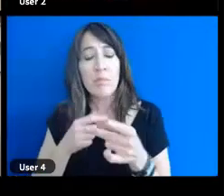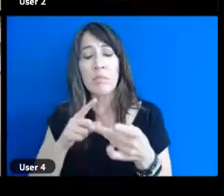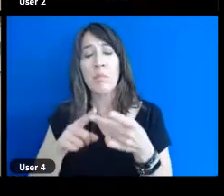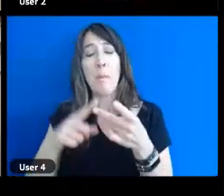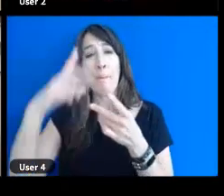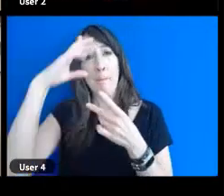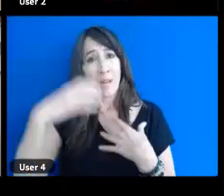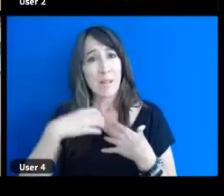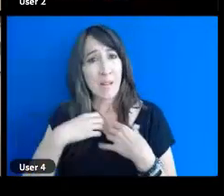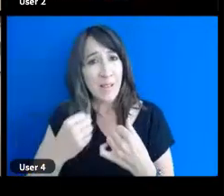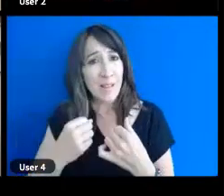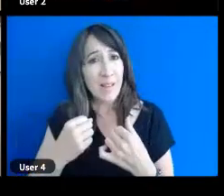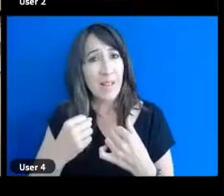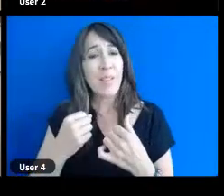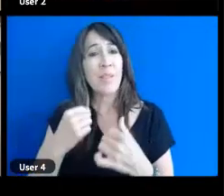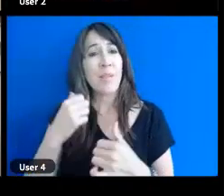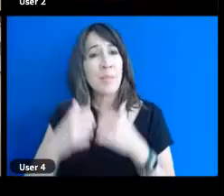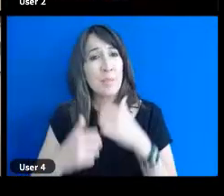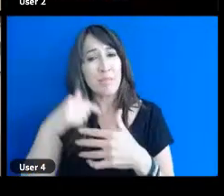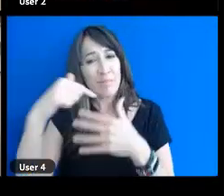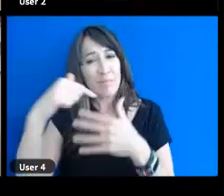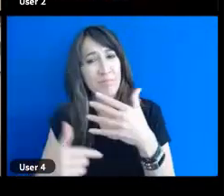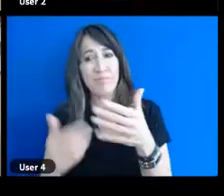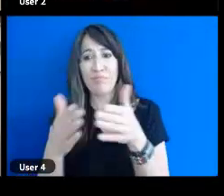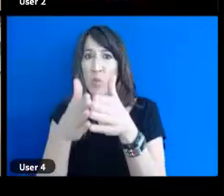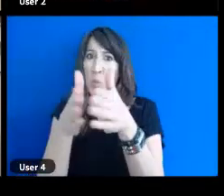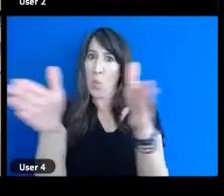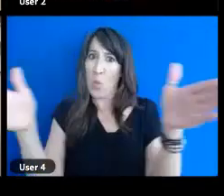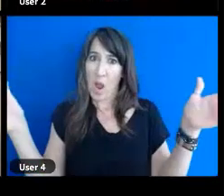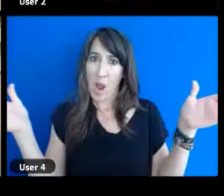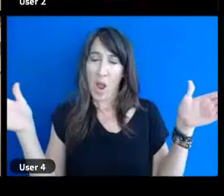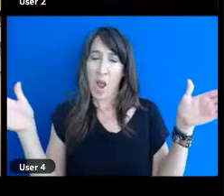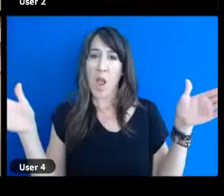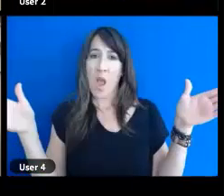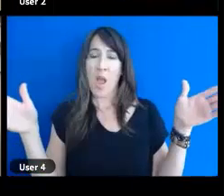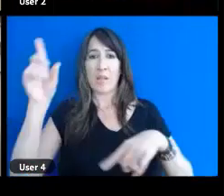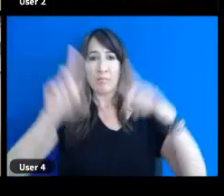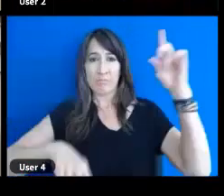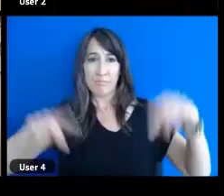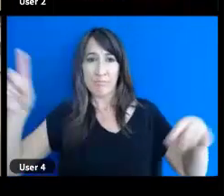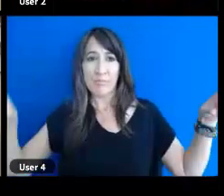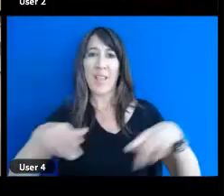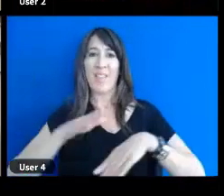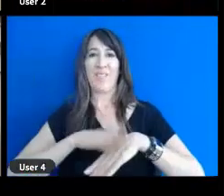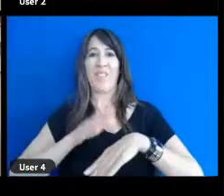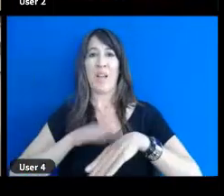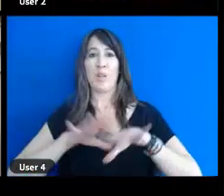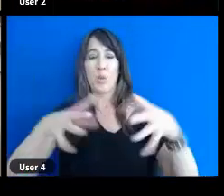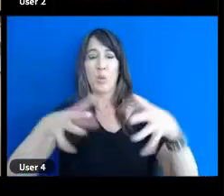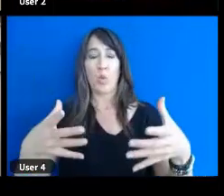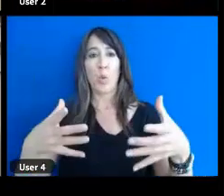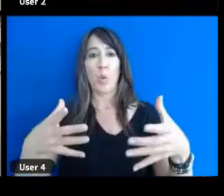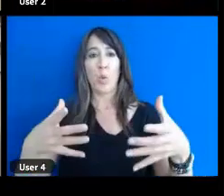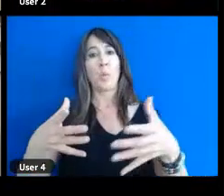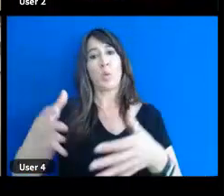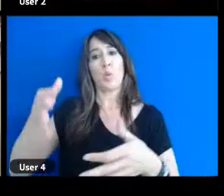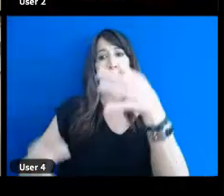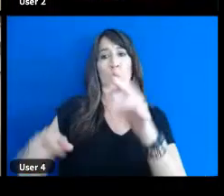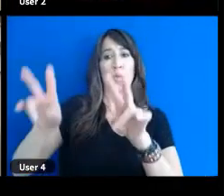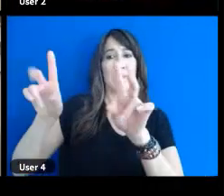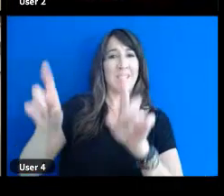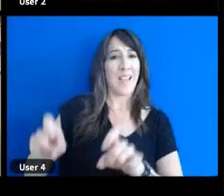with autism or diverse cognitive abilities, or people who live with a mental illness. It will give you a fairly wide